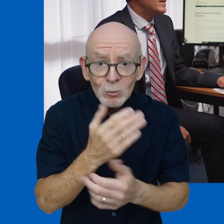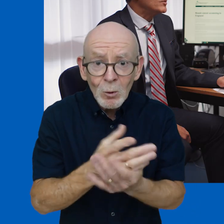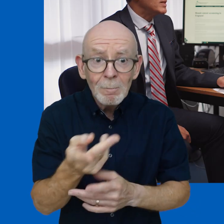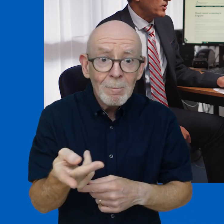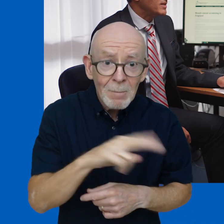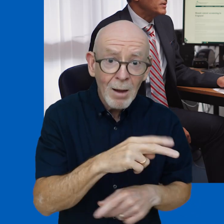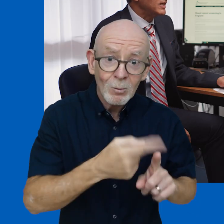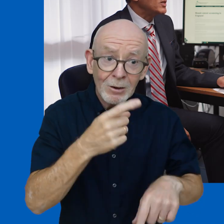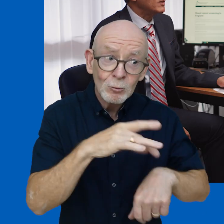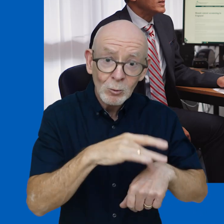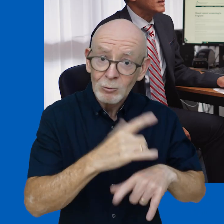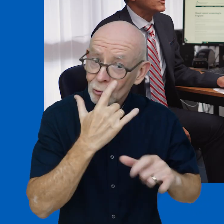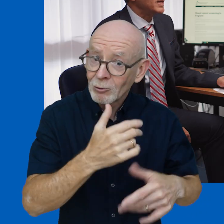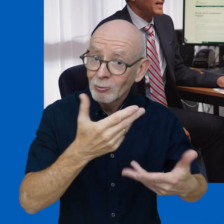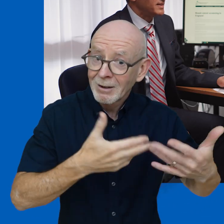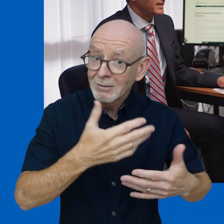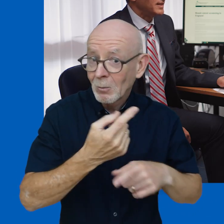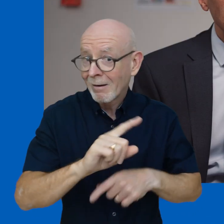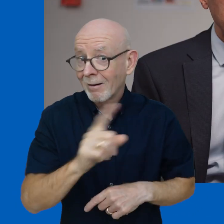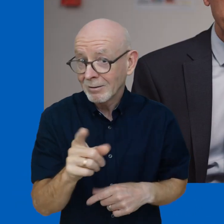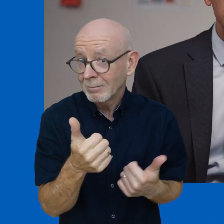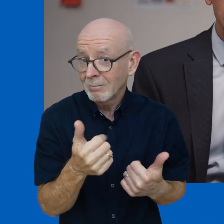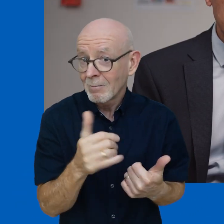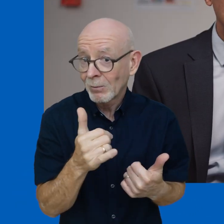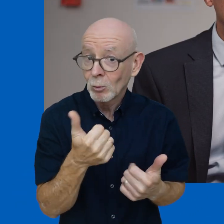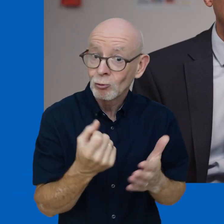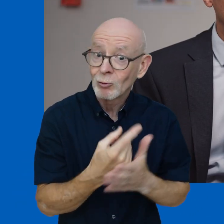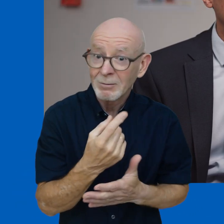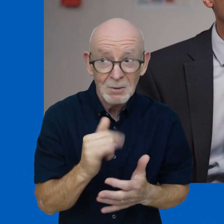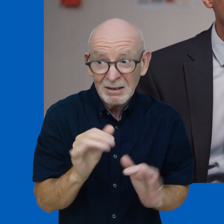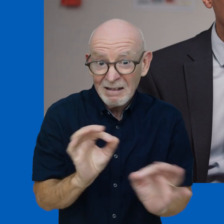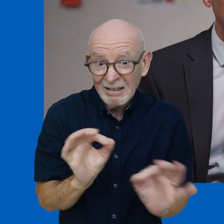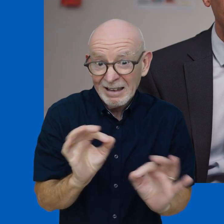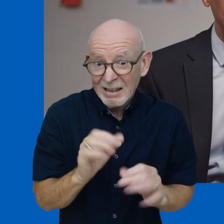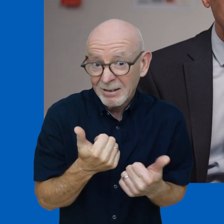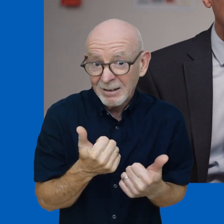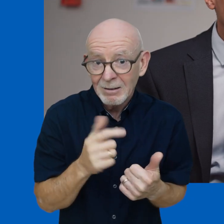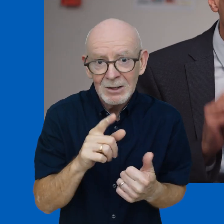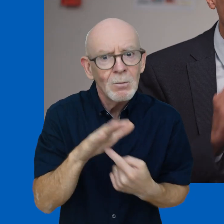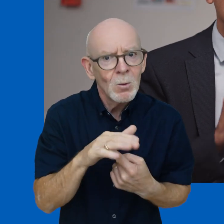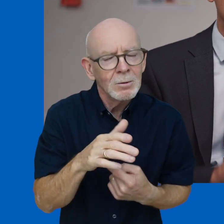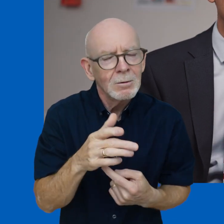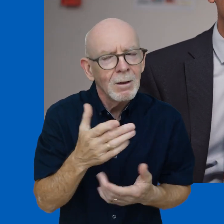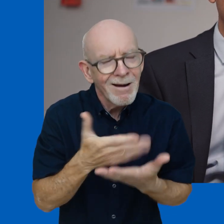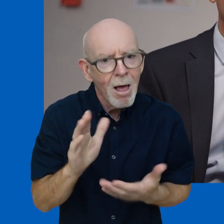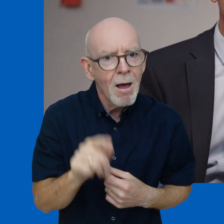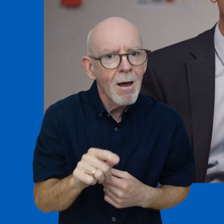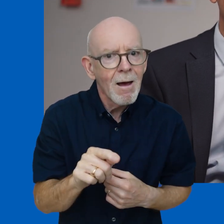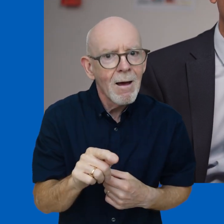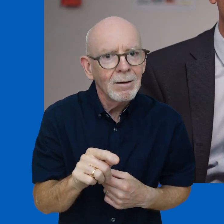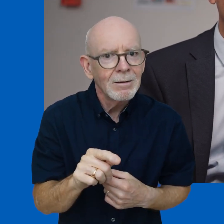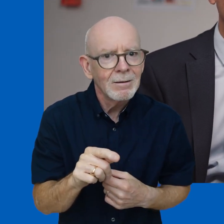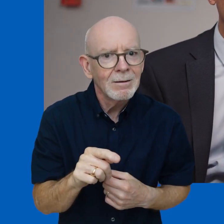it back as soon as possible and check the results a week later. And there may be a really good chance that there is no cancer, but important to rule this out by